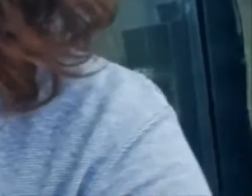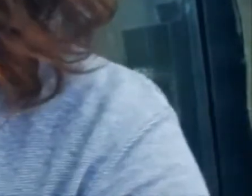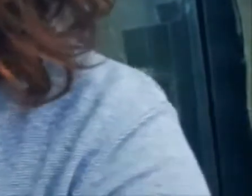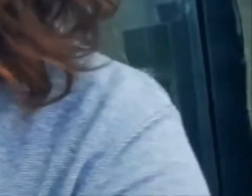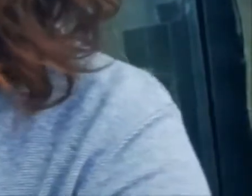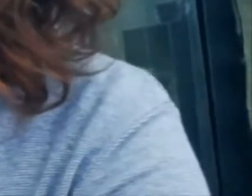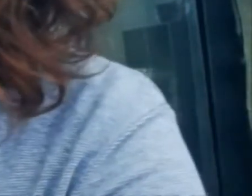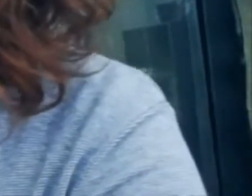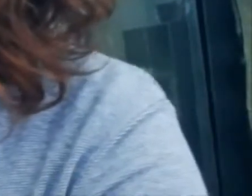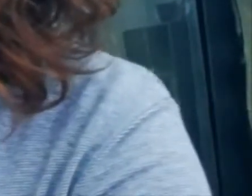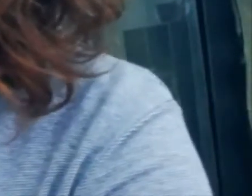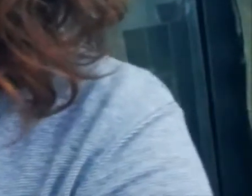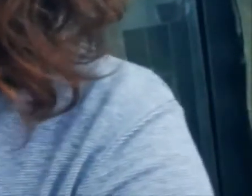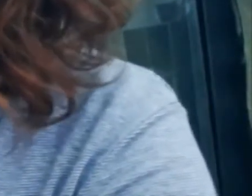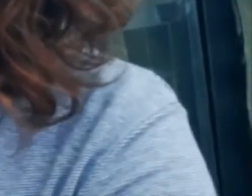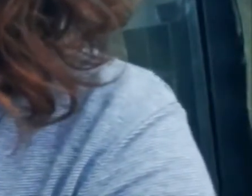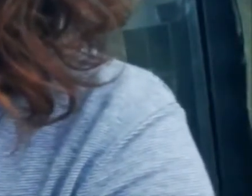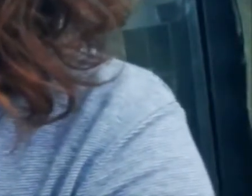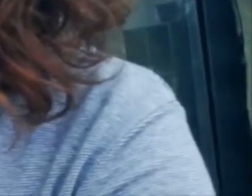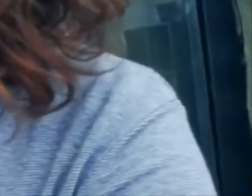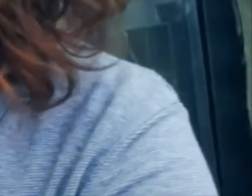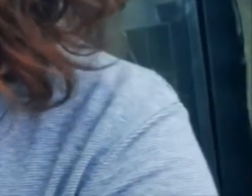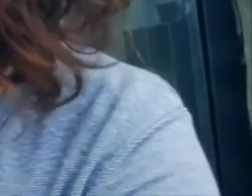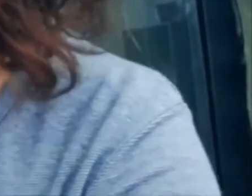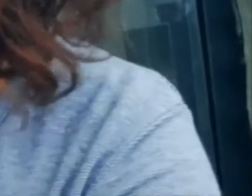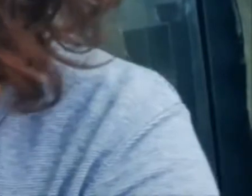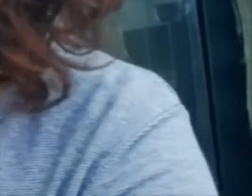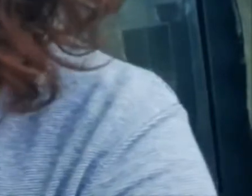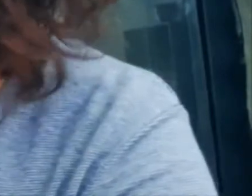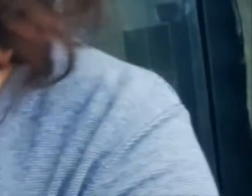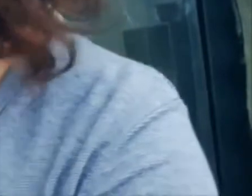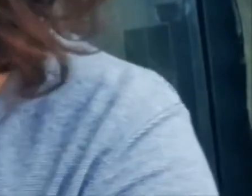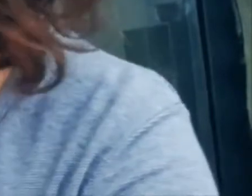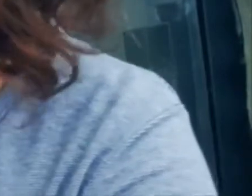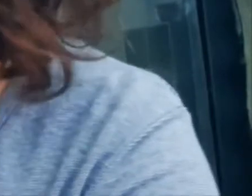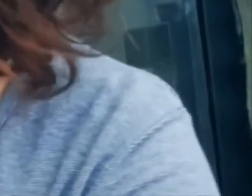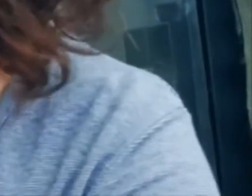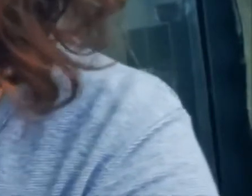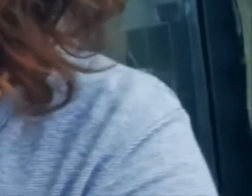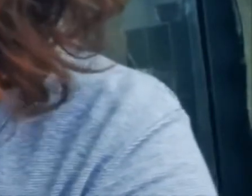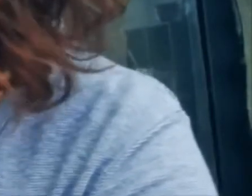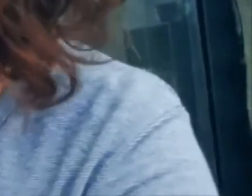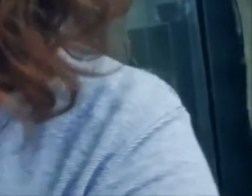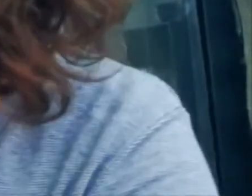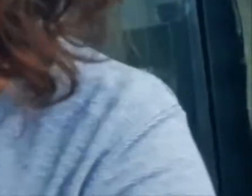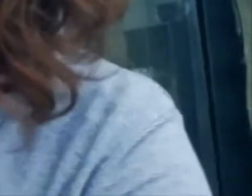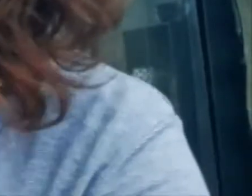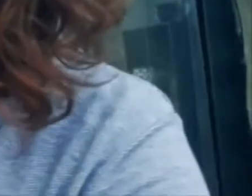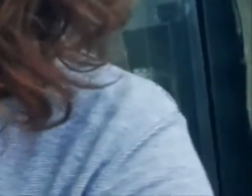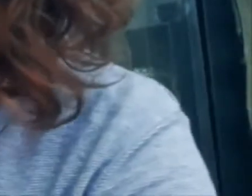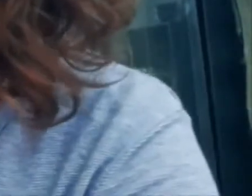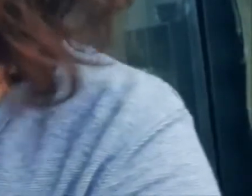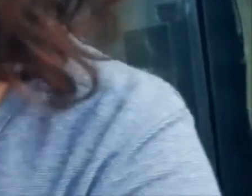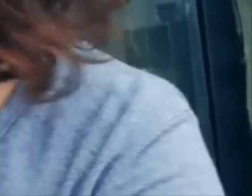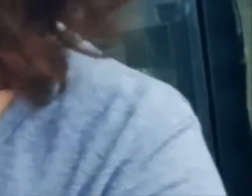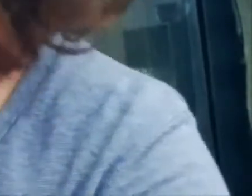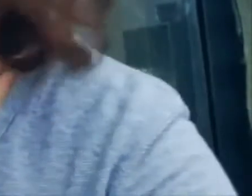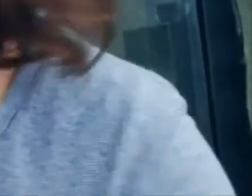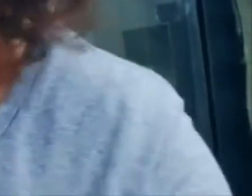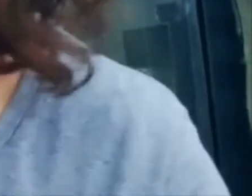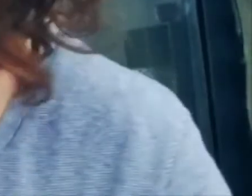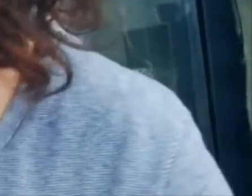Riverside. And let's walk this walk together. Daisha, I love you. Hi,